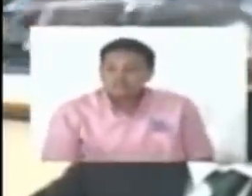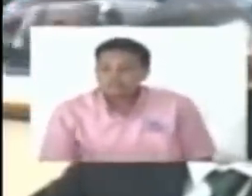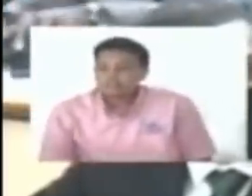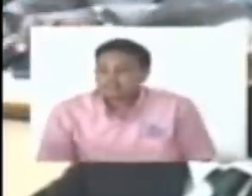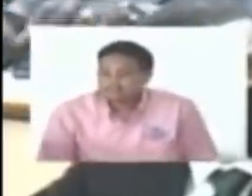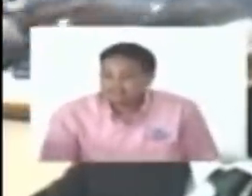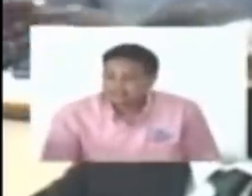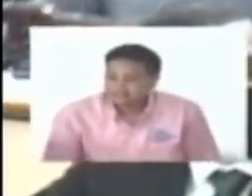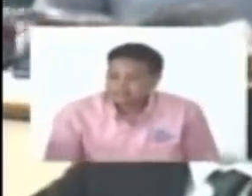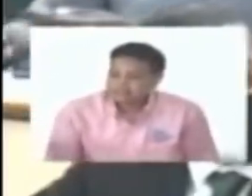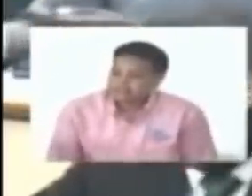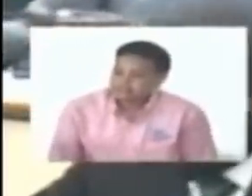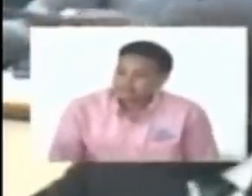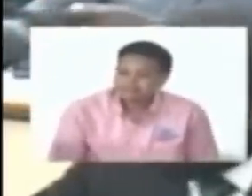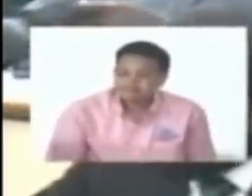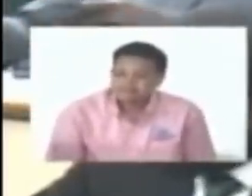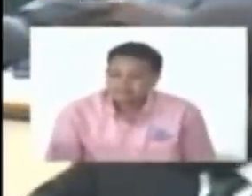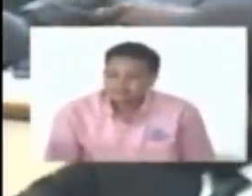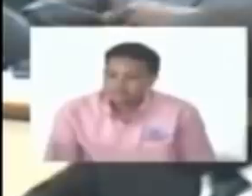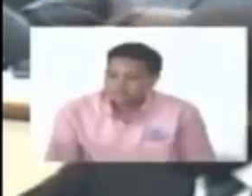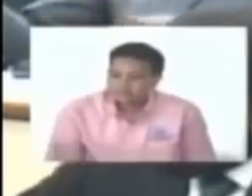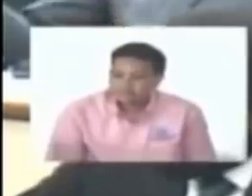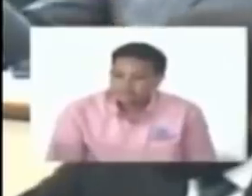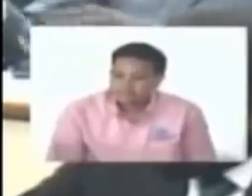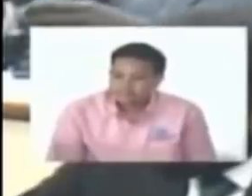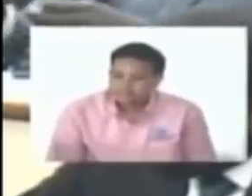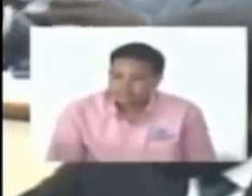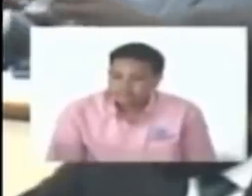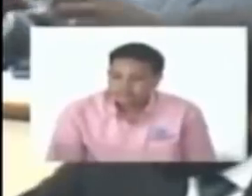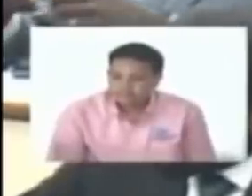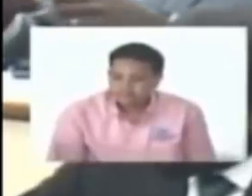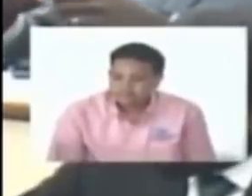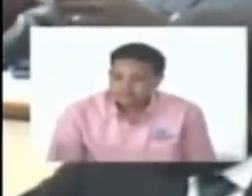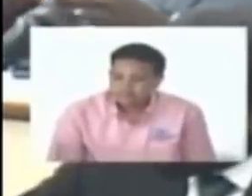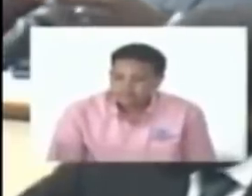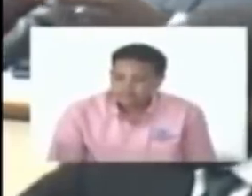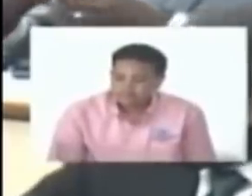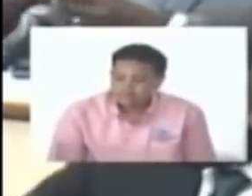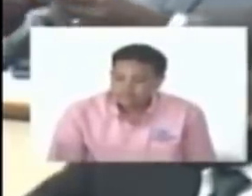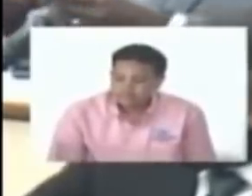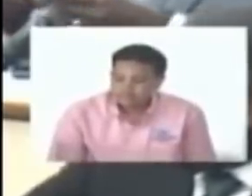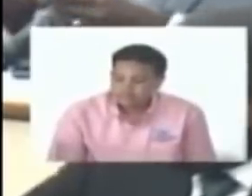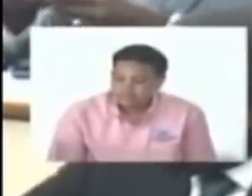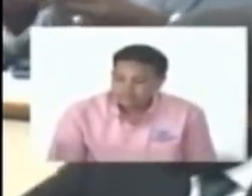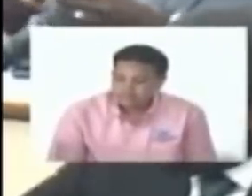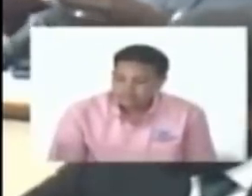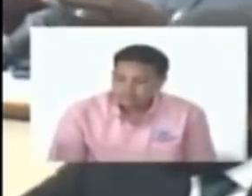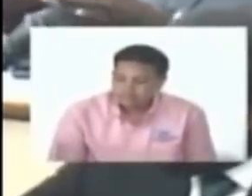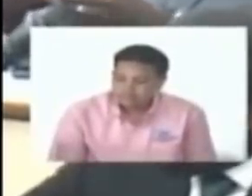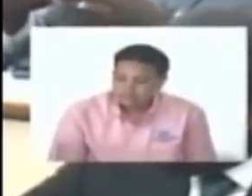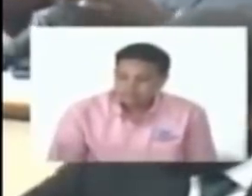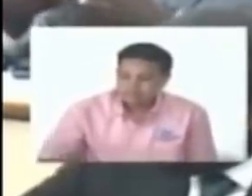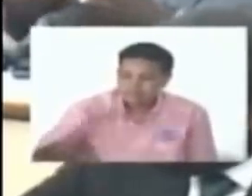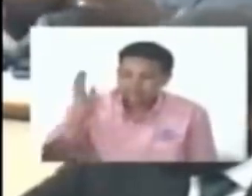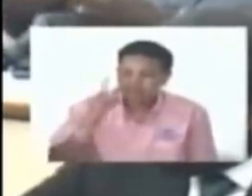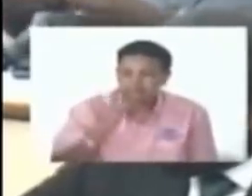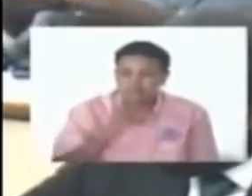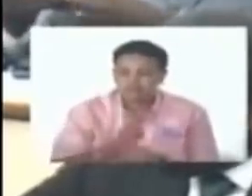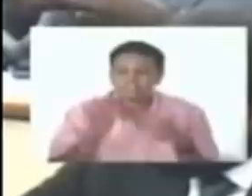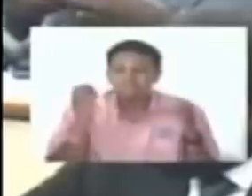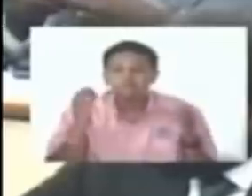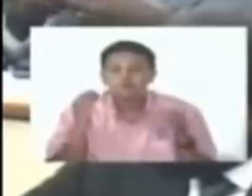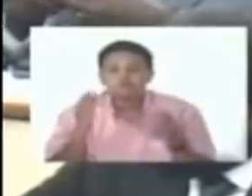Mr. Speaker, I received multiple stories on the harsh financial impact COVID has had on